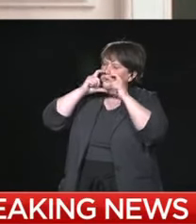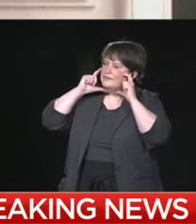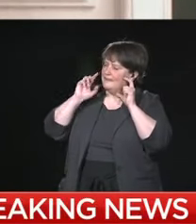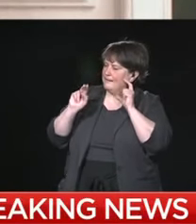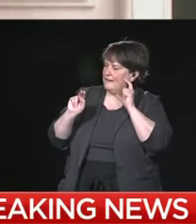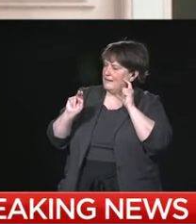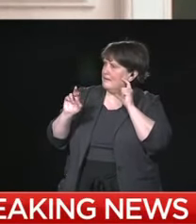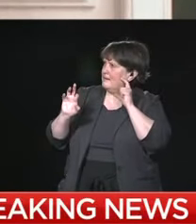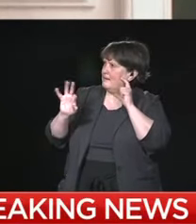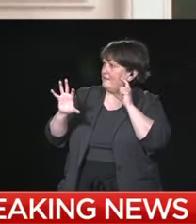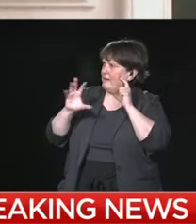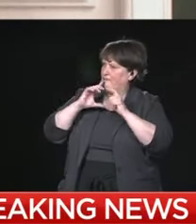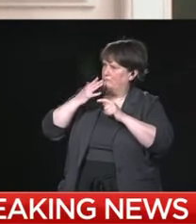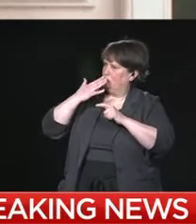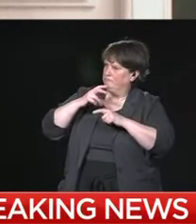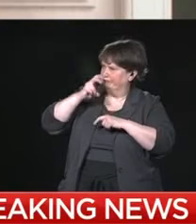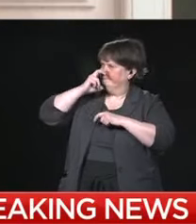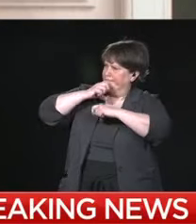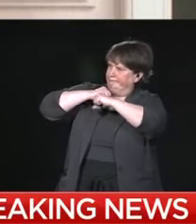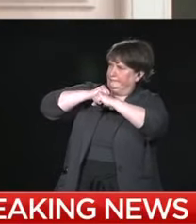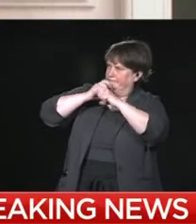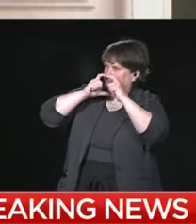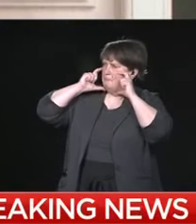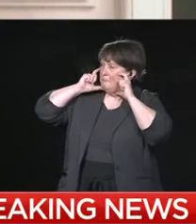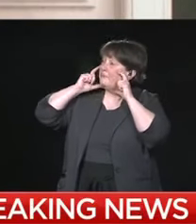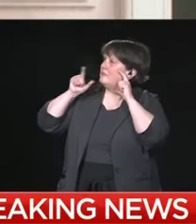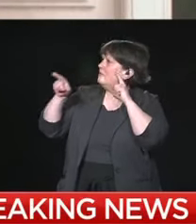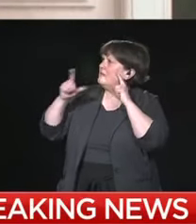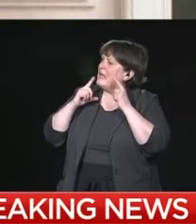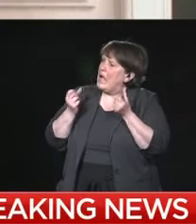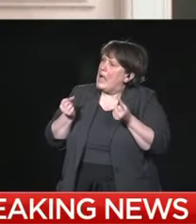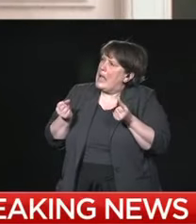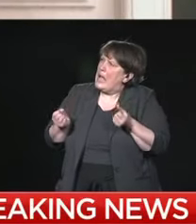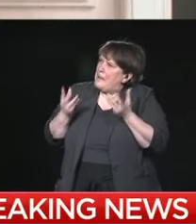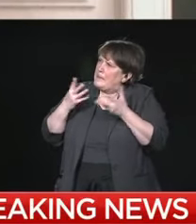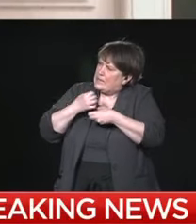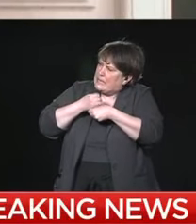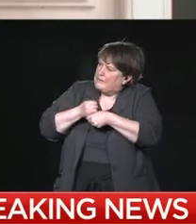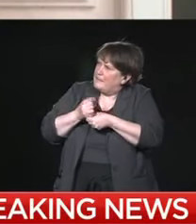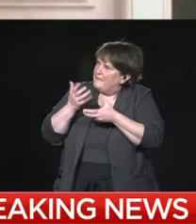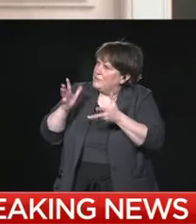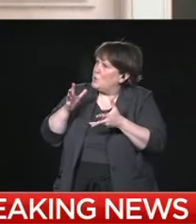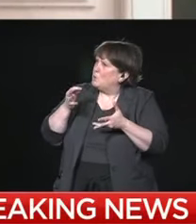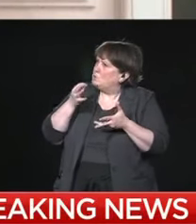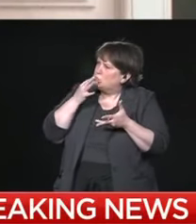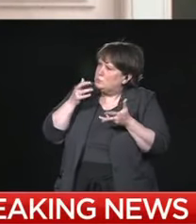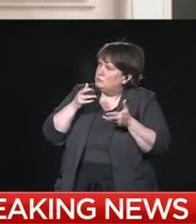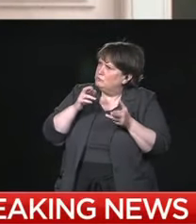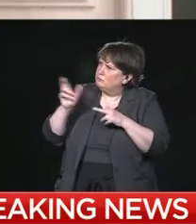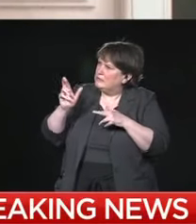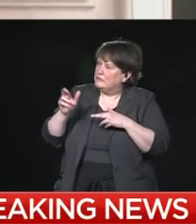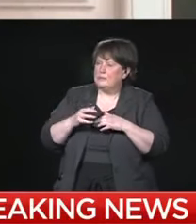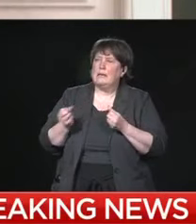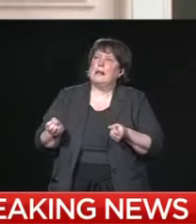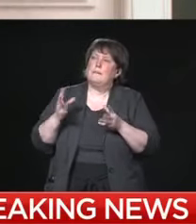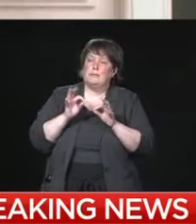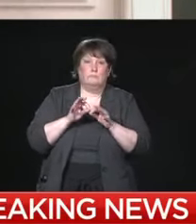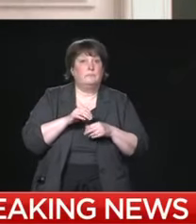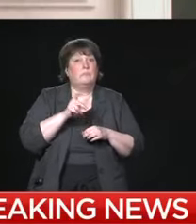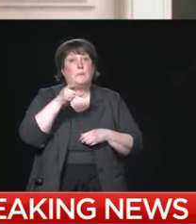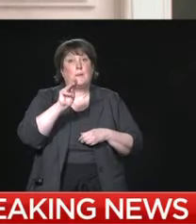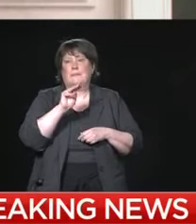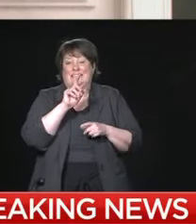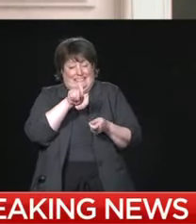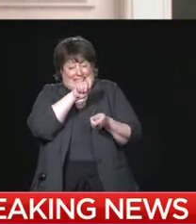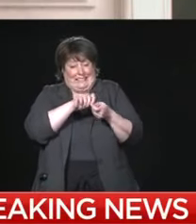N95 masks, how many masks are going to be or are presently ready or will be shortly ready? I do not have